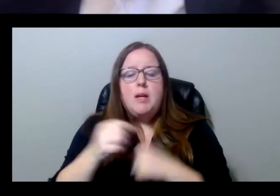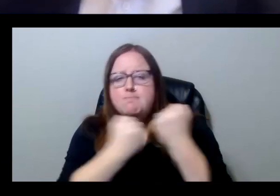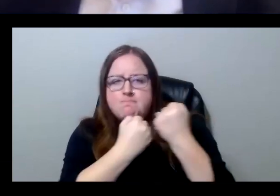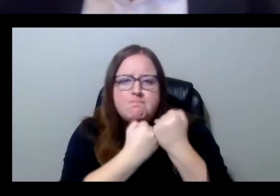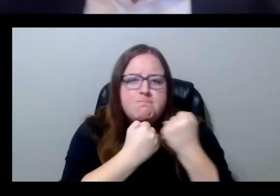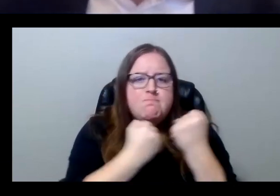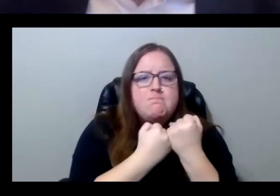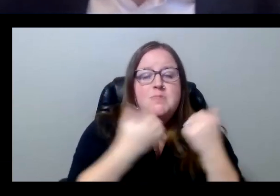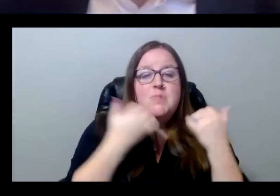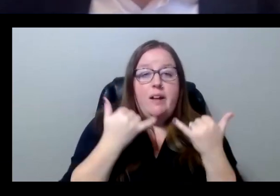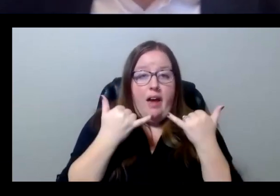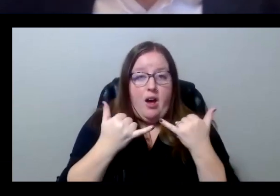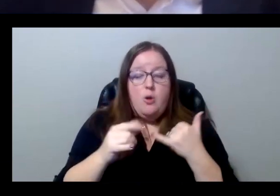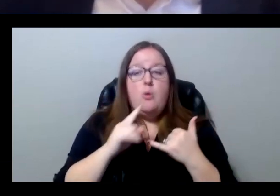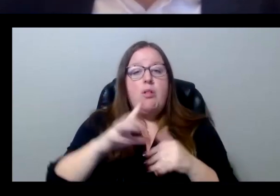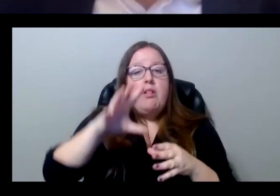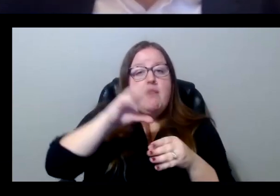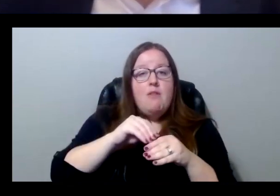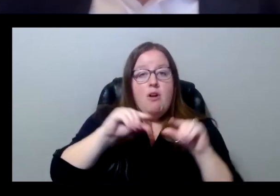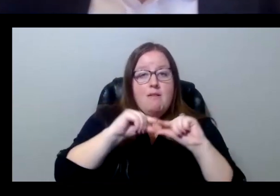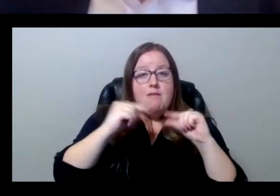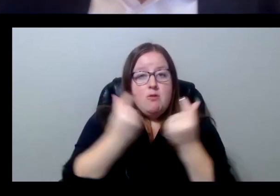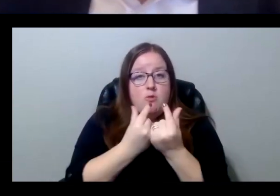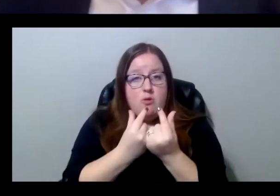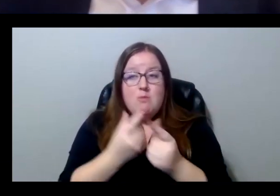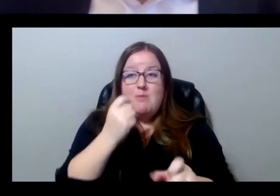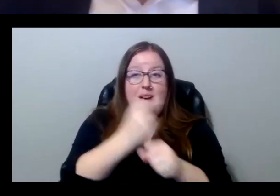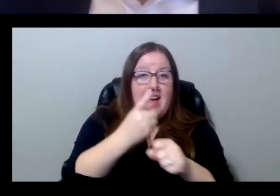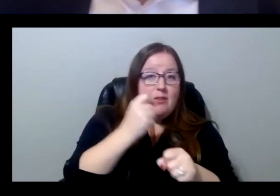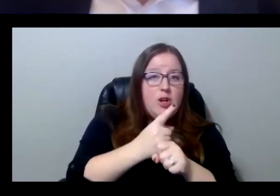that early, that in 1948, the United Nations adopted its